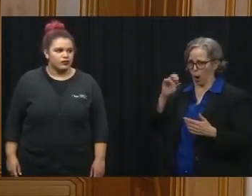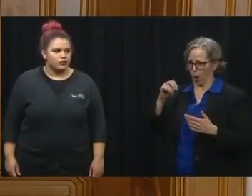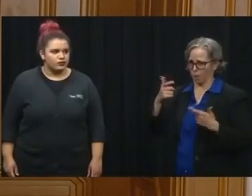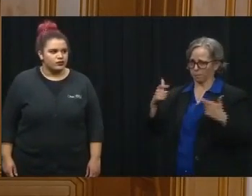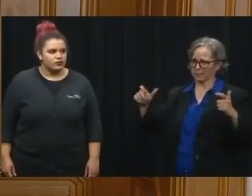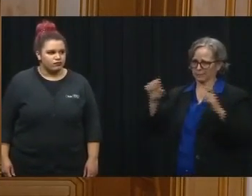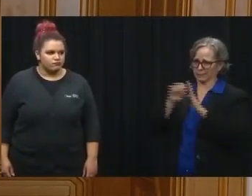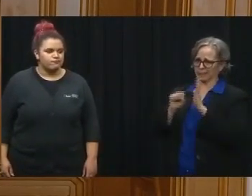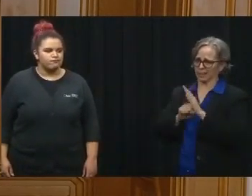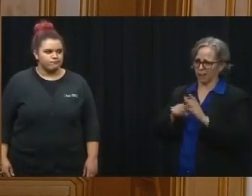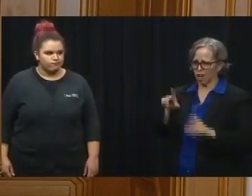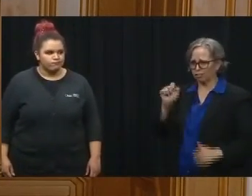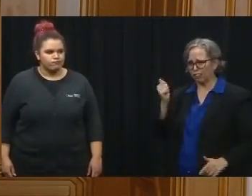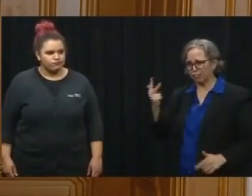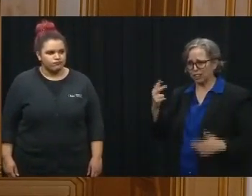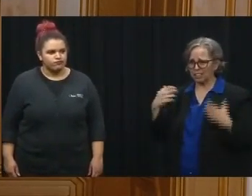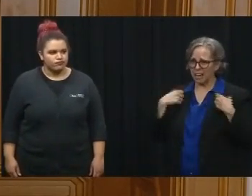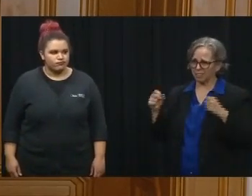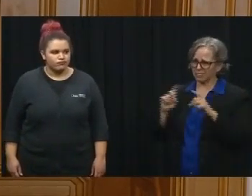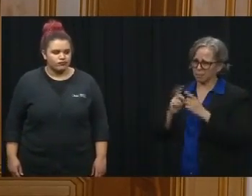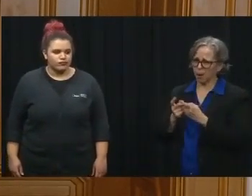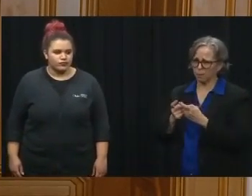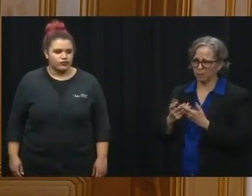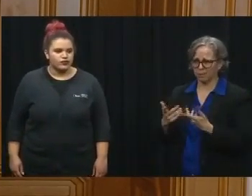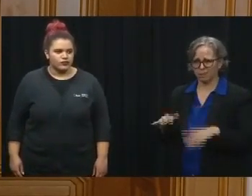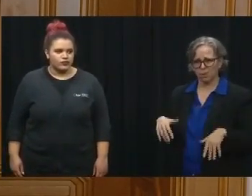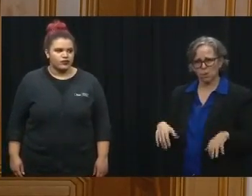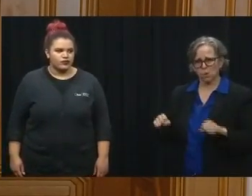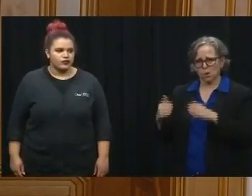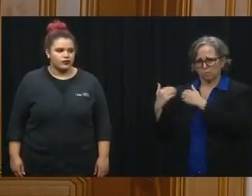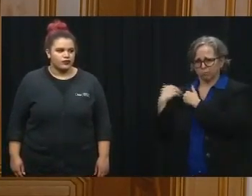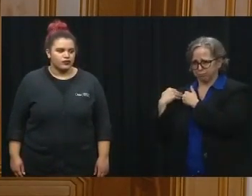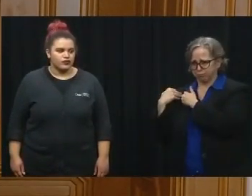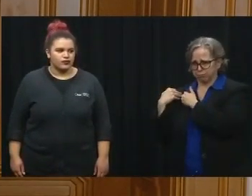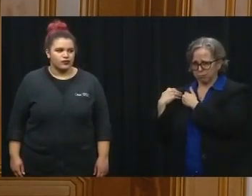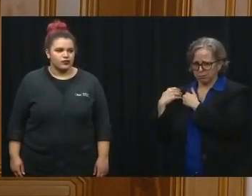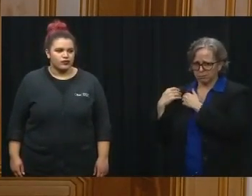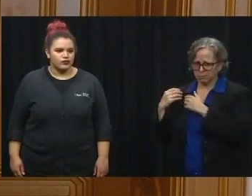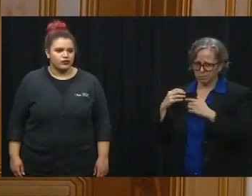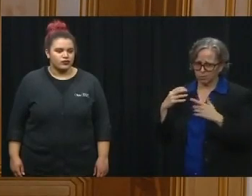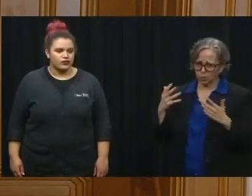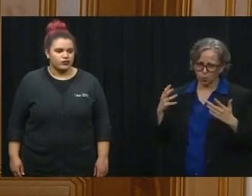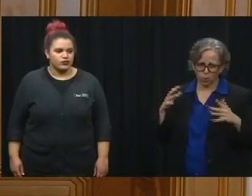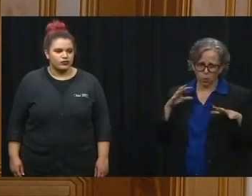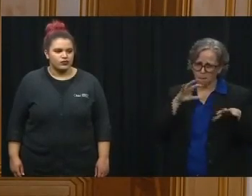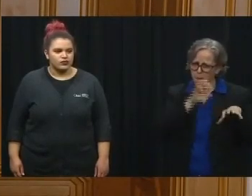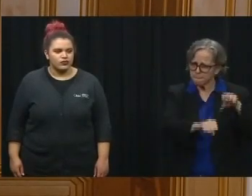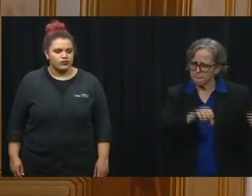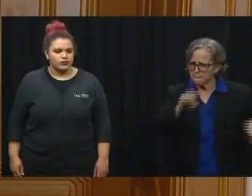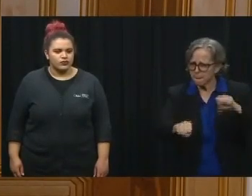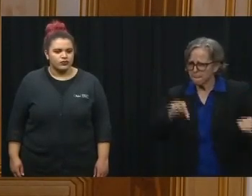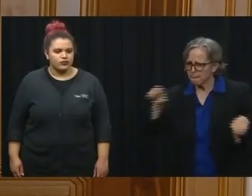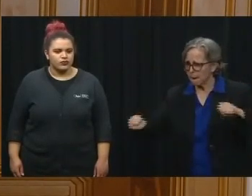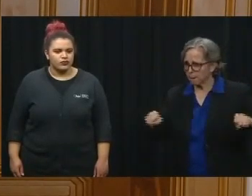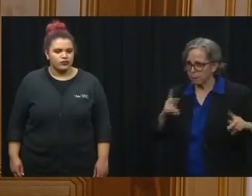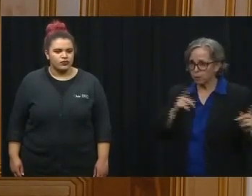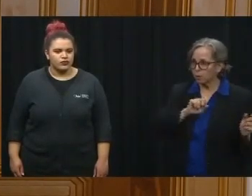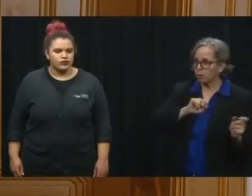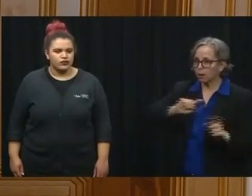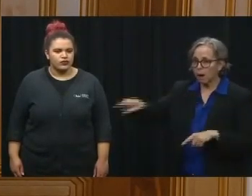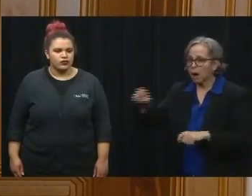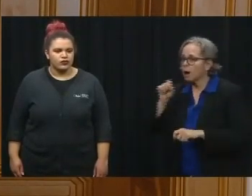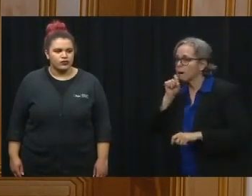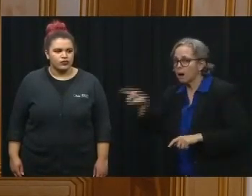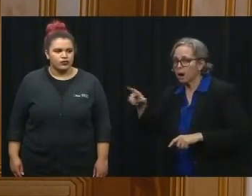they are in the enforcement. People can make complaints. They can go out and they can determine whether or